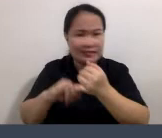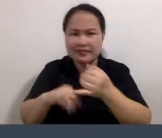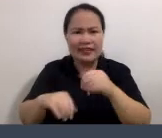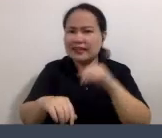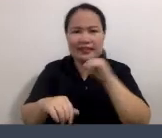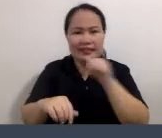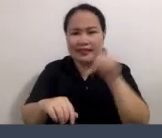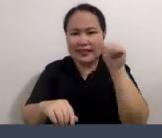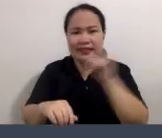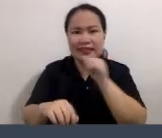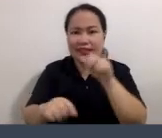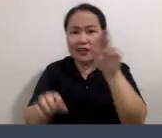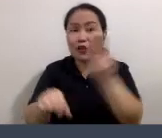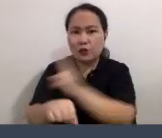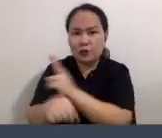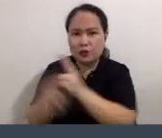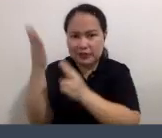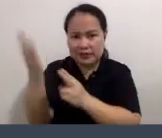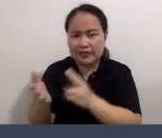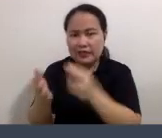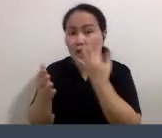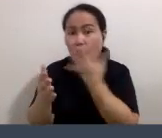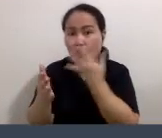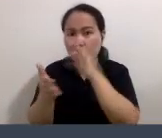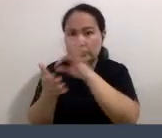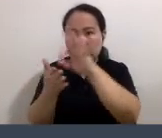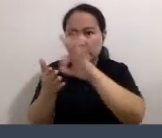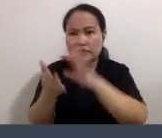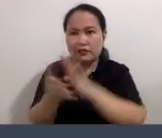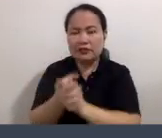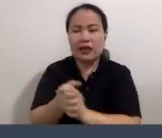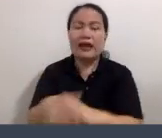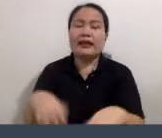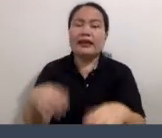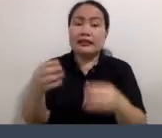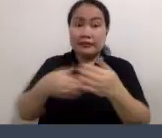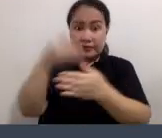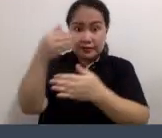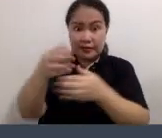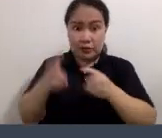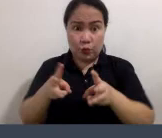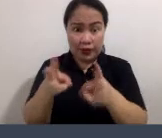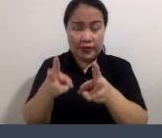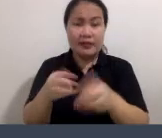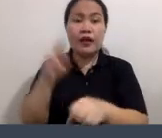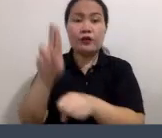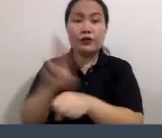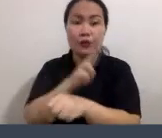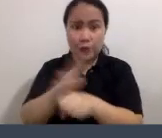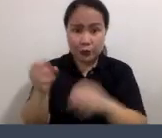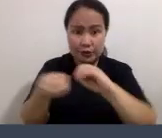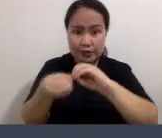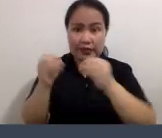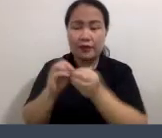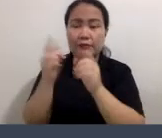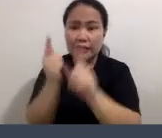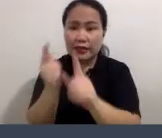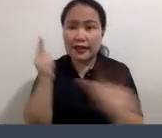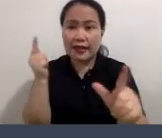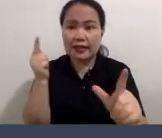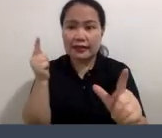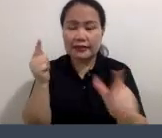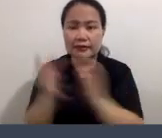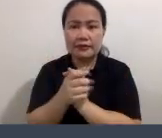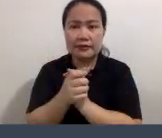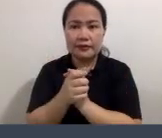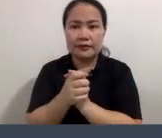Alright, let's have the second way. So, you can make use of the number line. Now, remember na kapag number line ang ginagamit natin, always starts